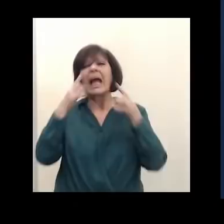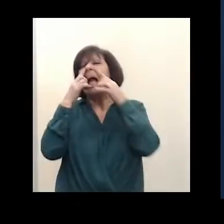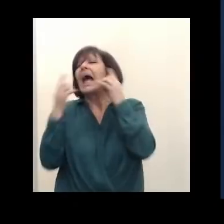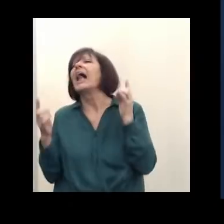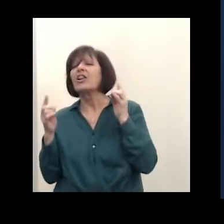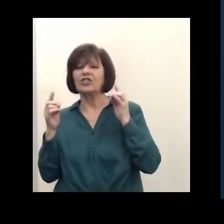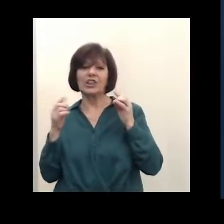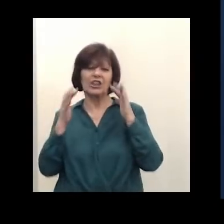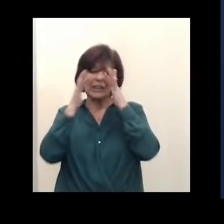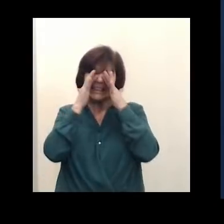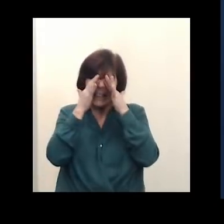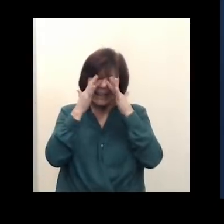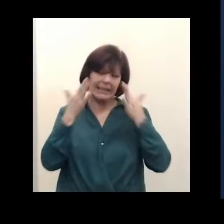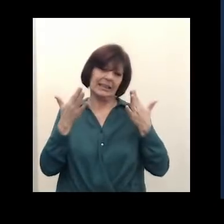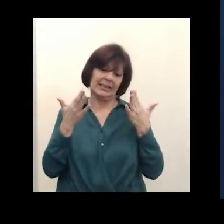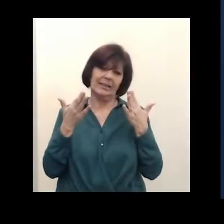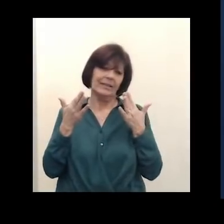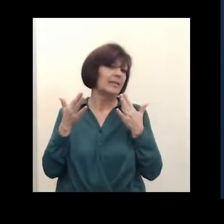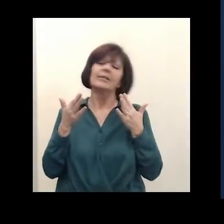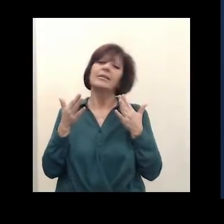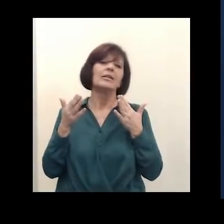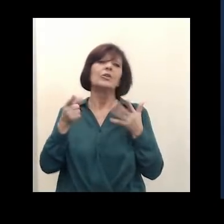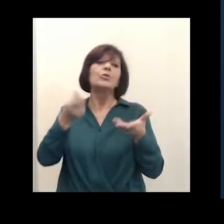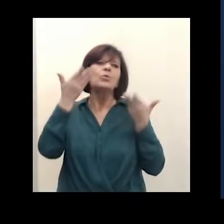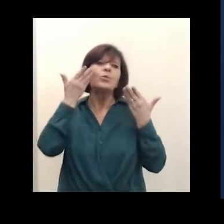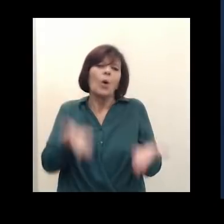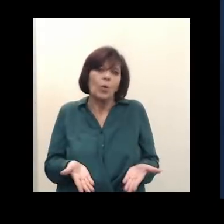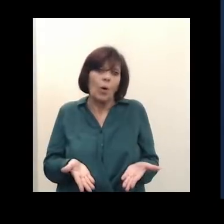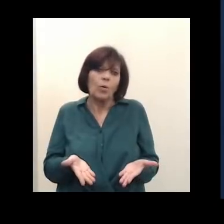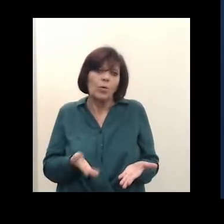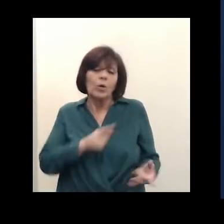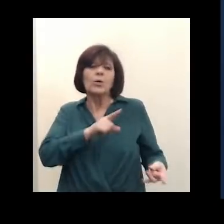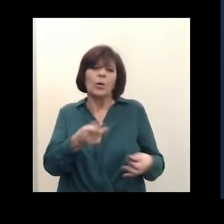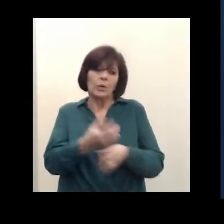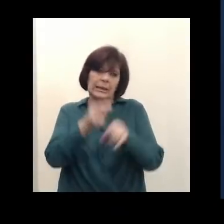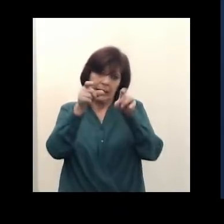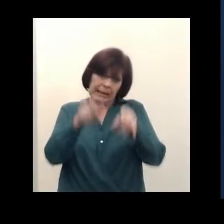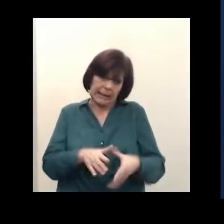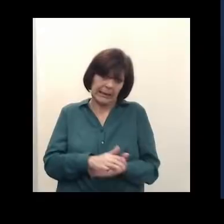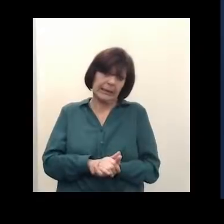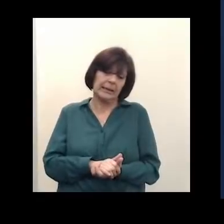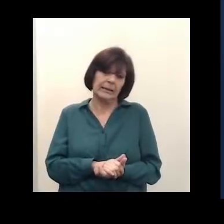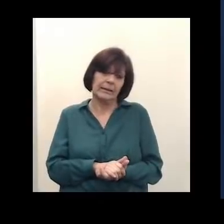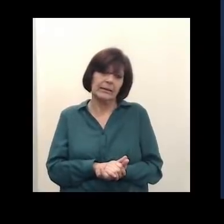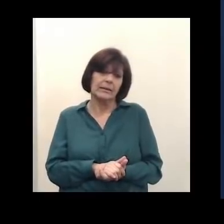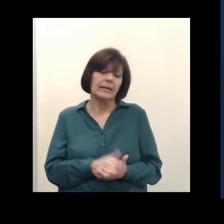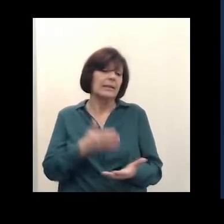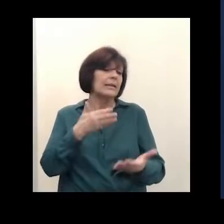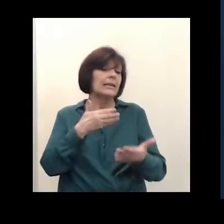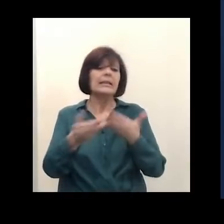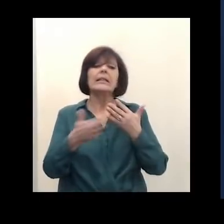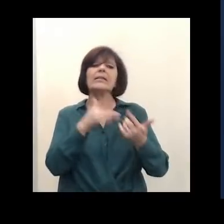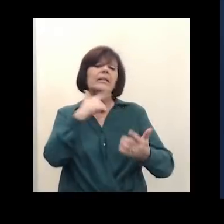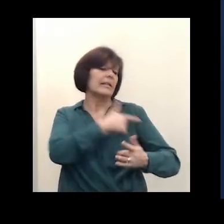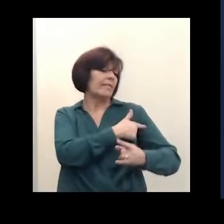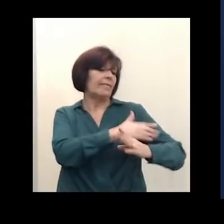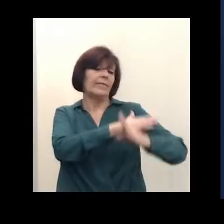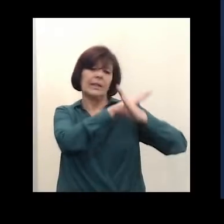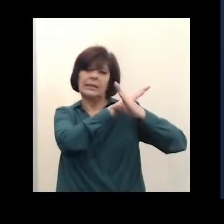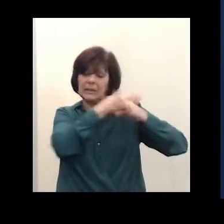sinus. I get sinus every year, but you don't know unless you get a test. So even if you've been vaccinated, we can still